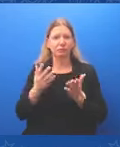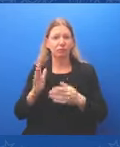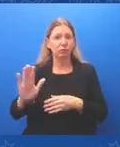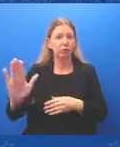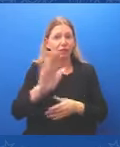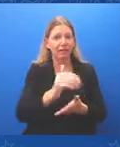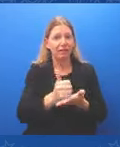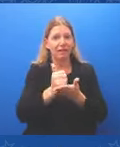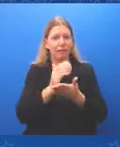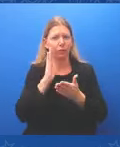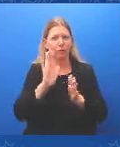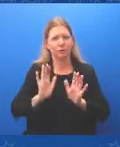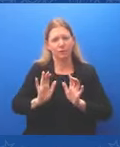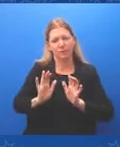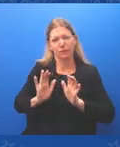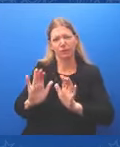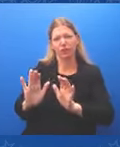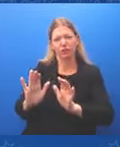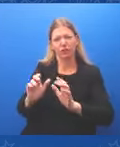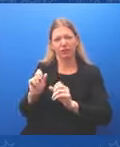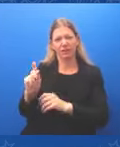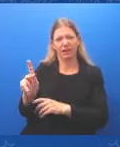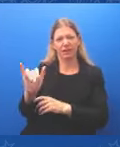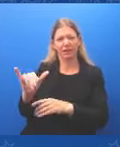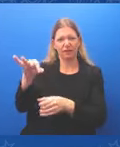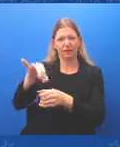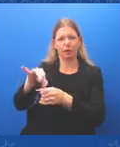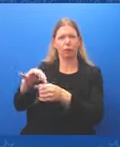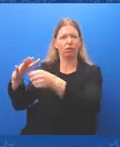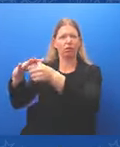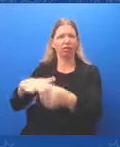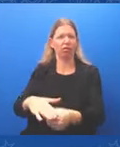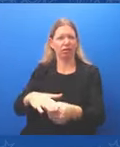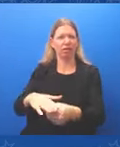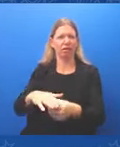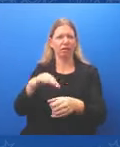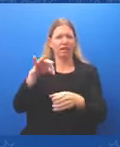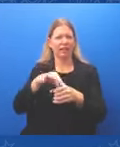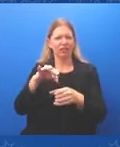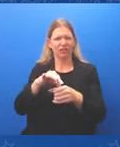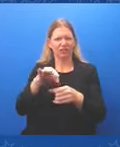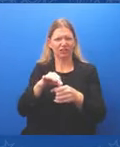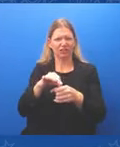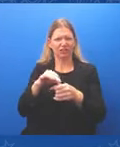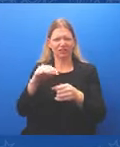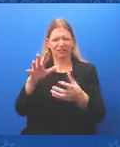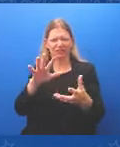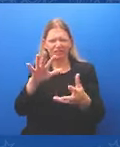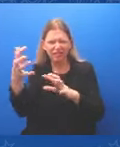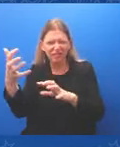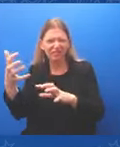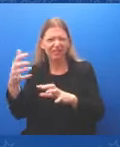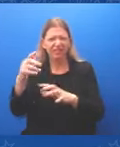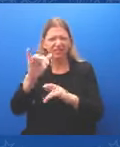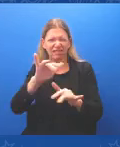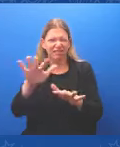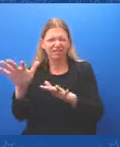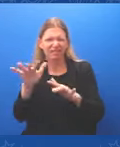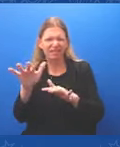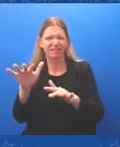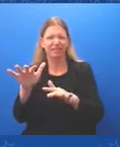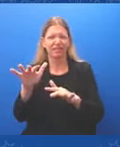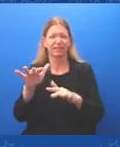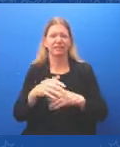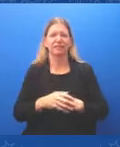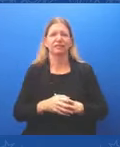It means when police reform is blocked in Congress, We worked together in the civil rights leader's family and